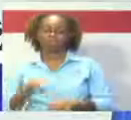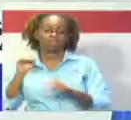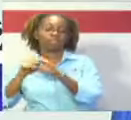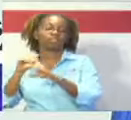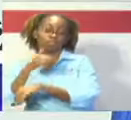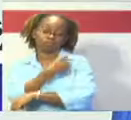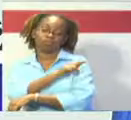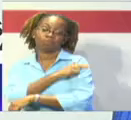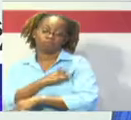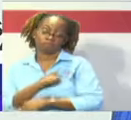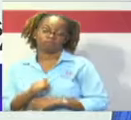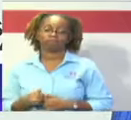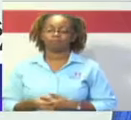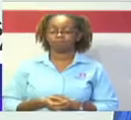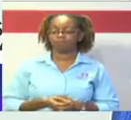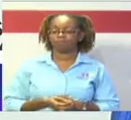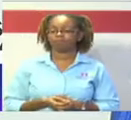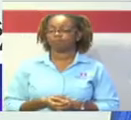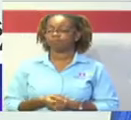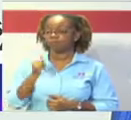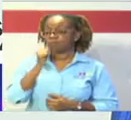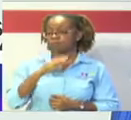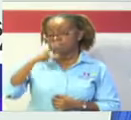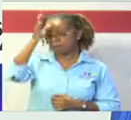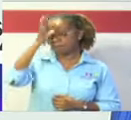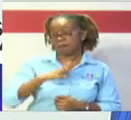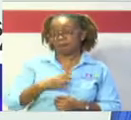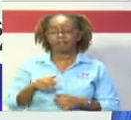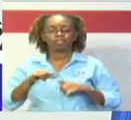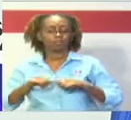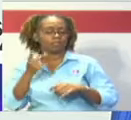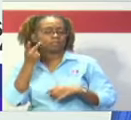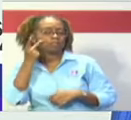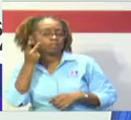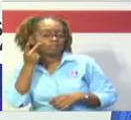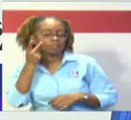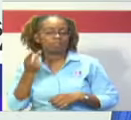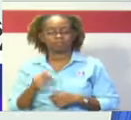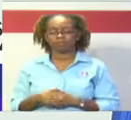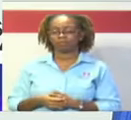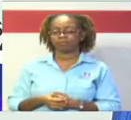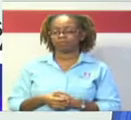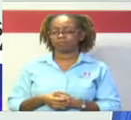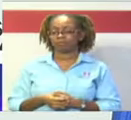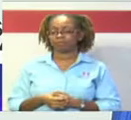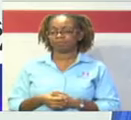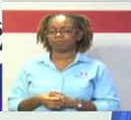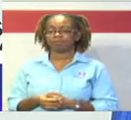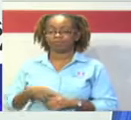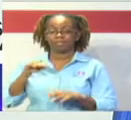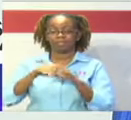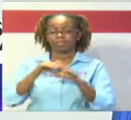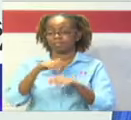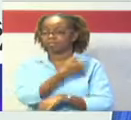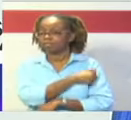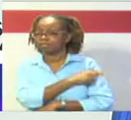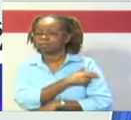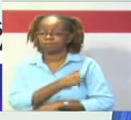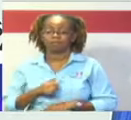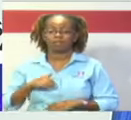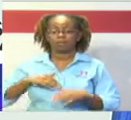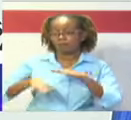So, ladies and gentlemen, we continue to notice an occupancy level of under 40% in the parallel